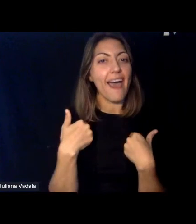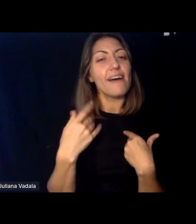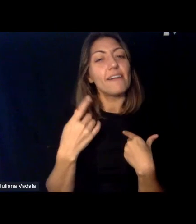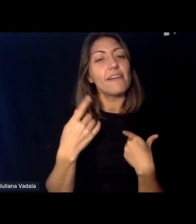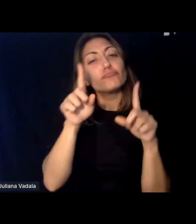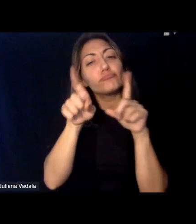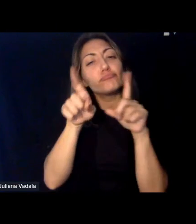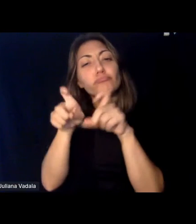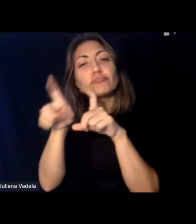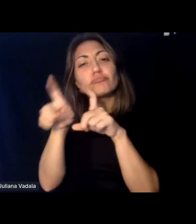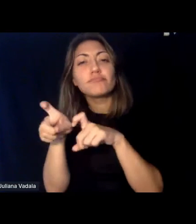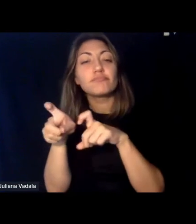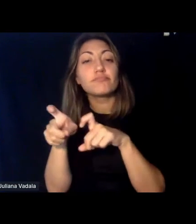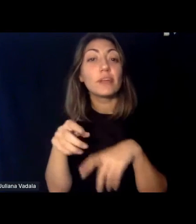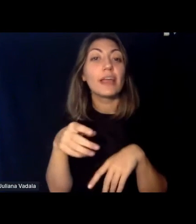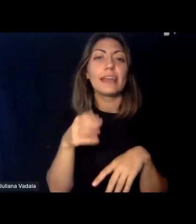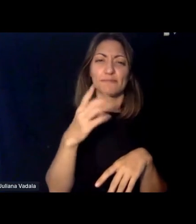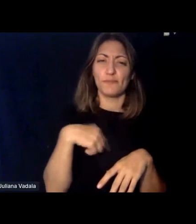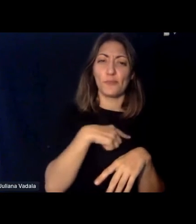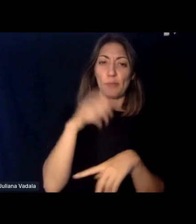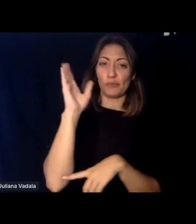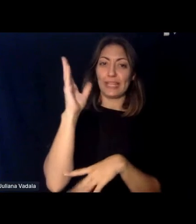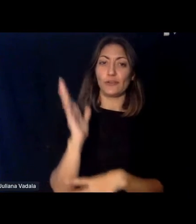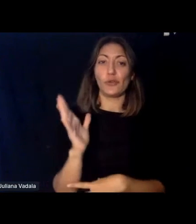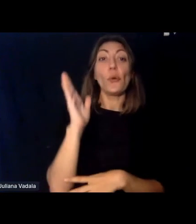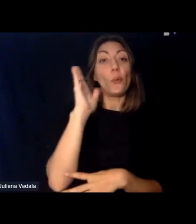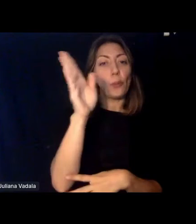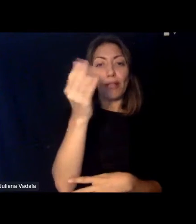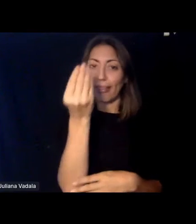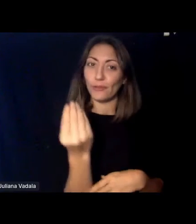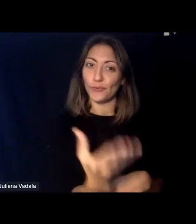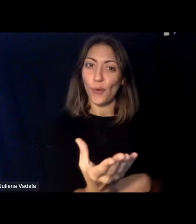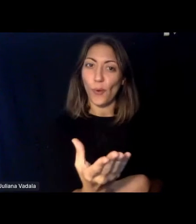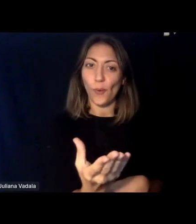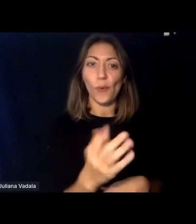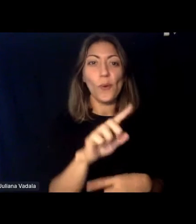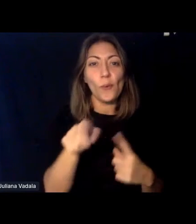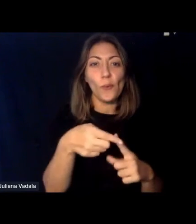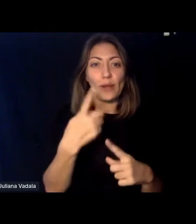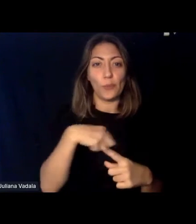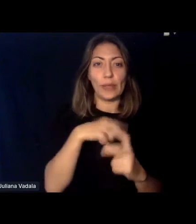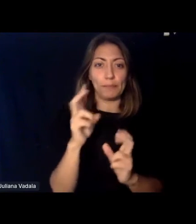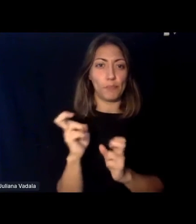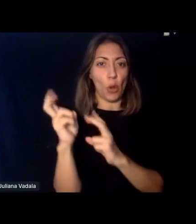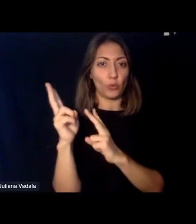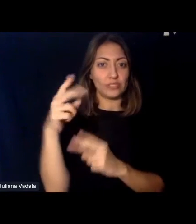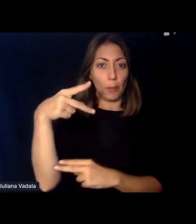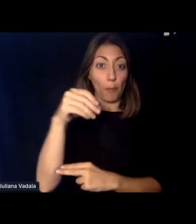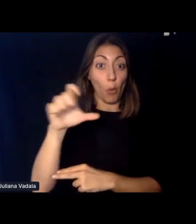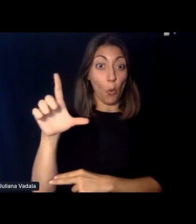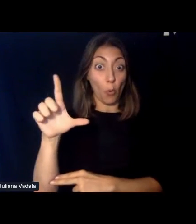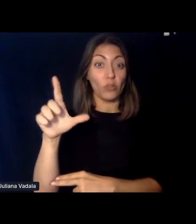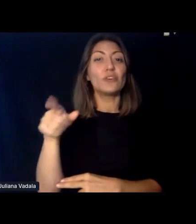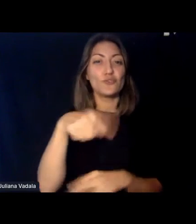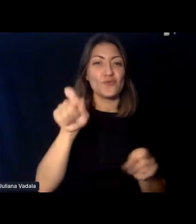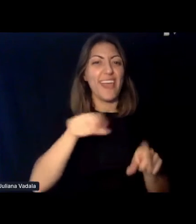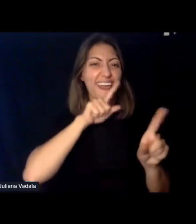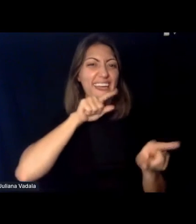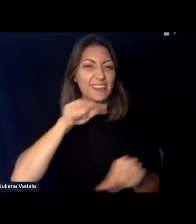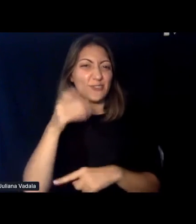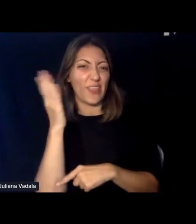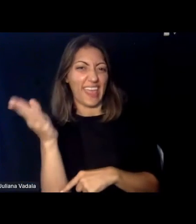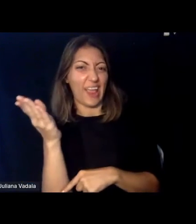and that's where you need to go. The last tab up there is People. You can see a list of everyone